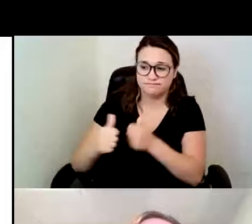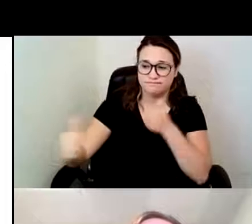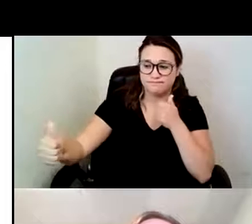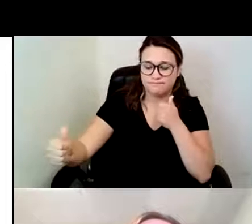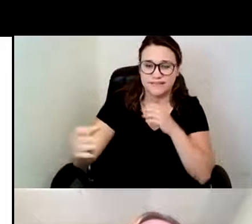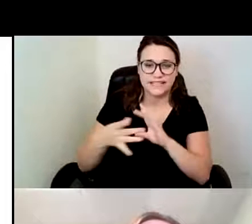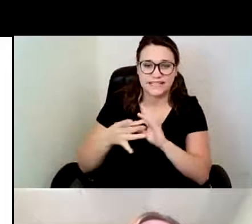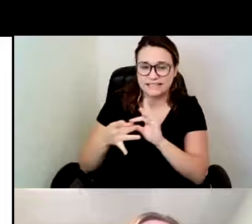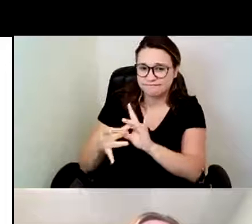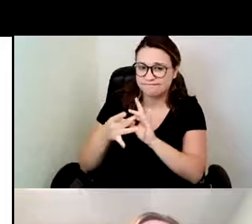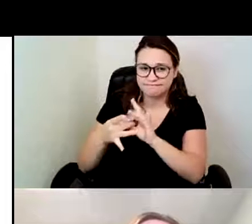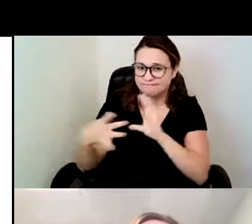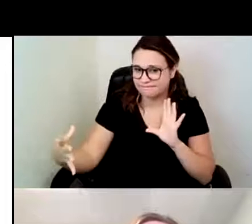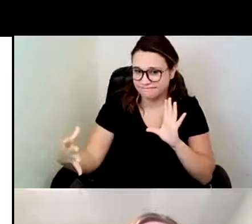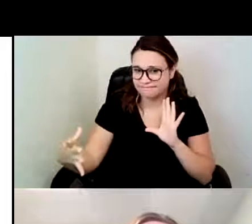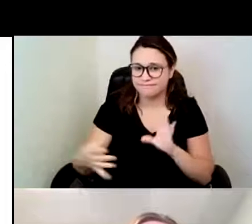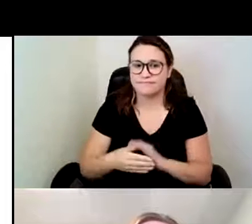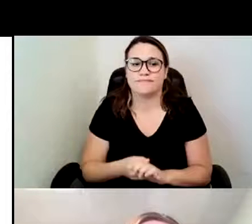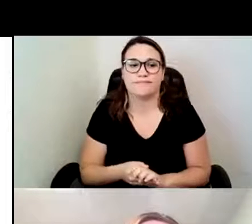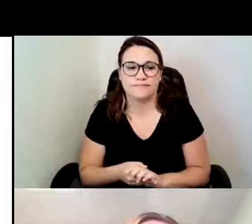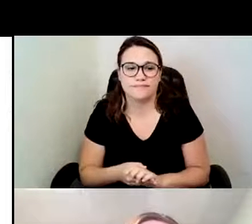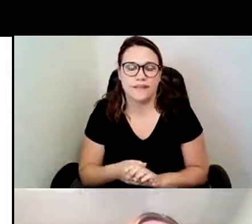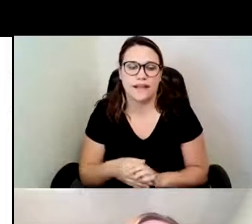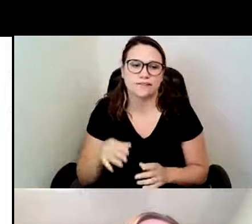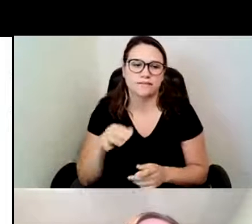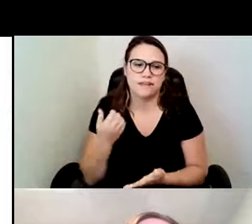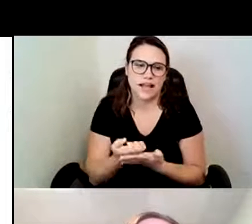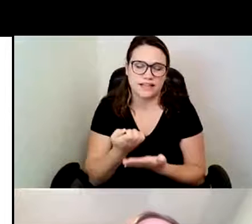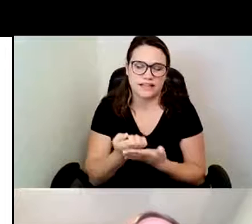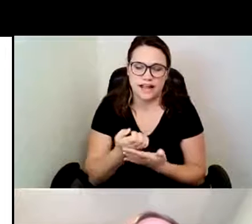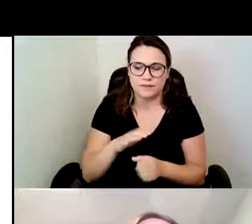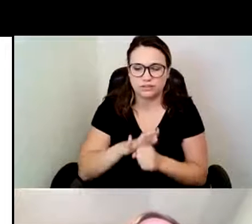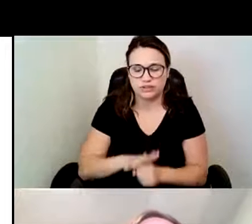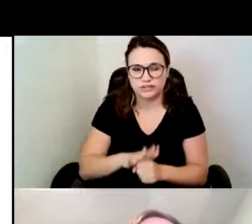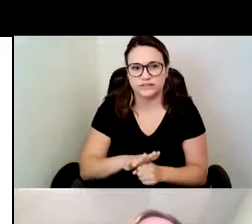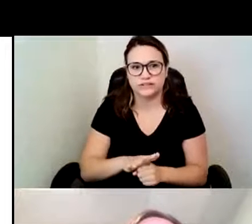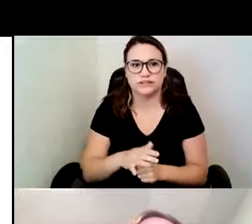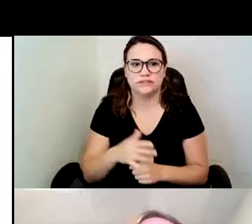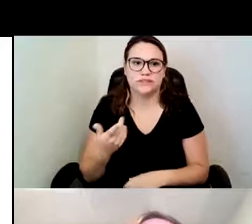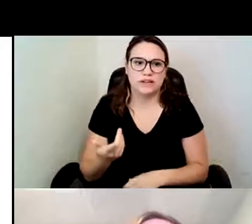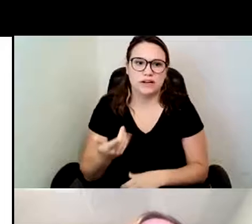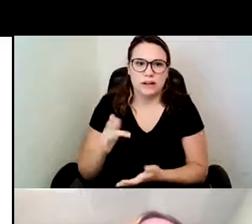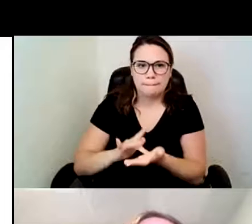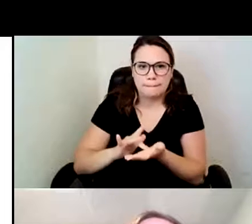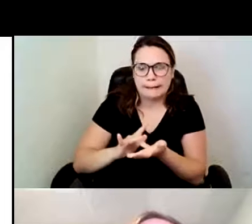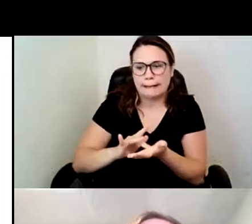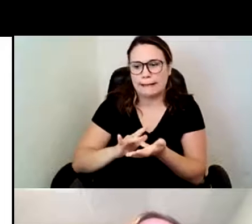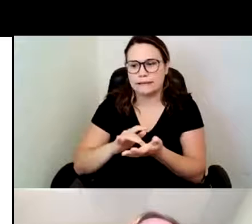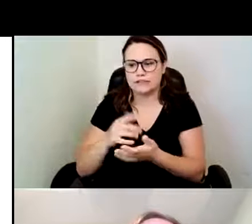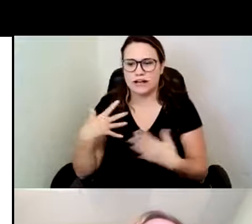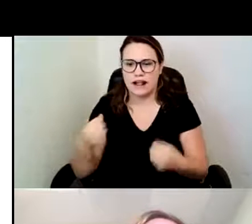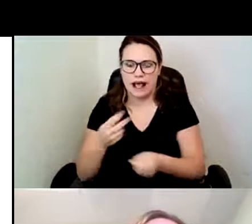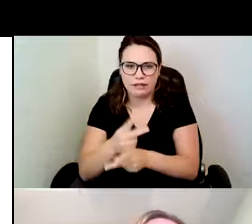friends. And economic stressors, rising medication and healthcare costs, living on a